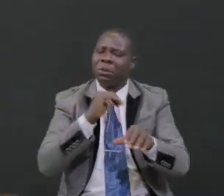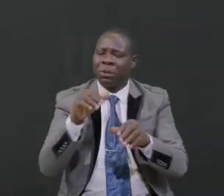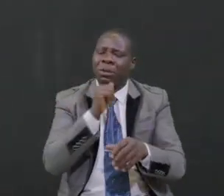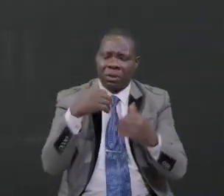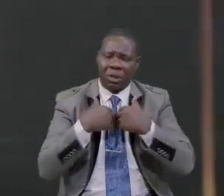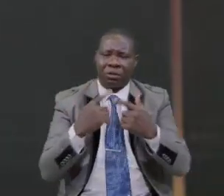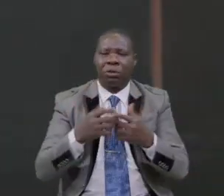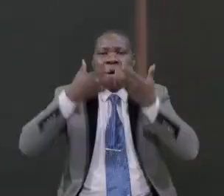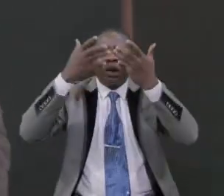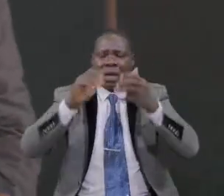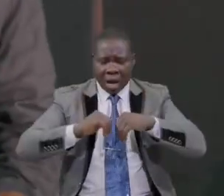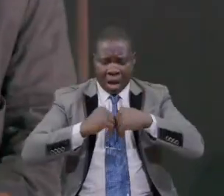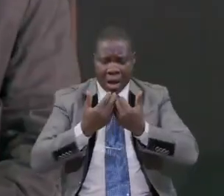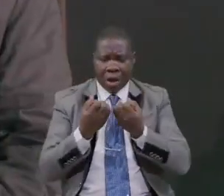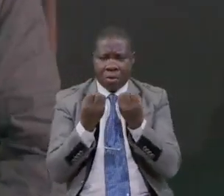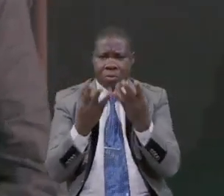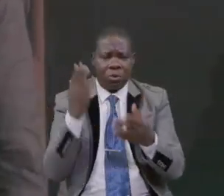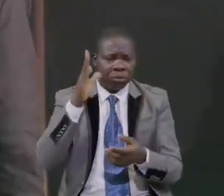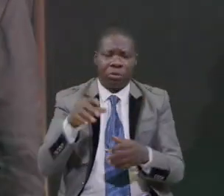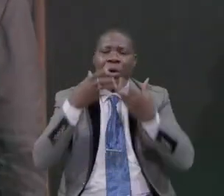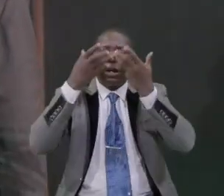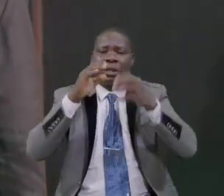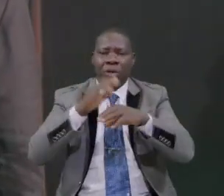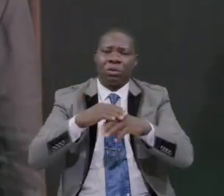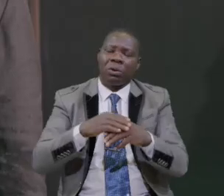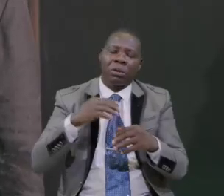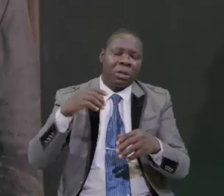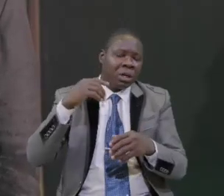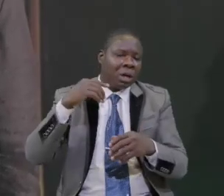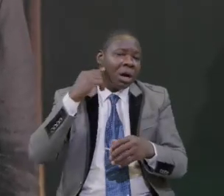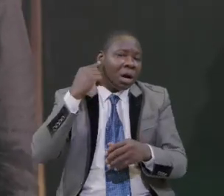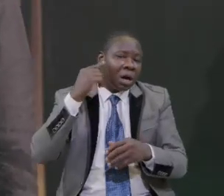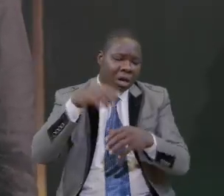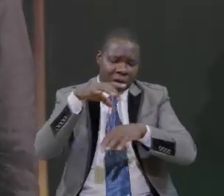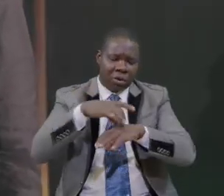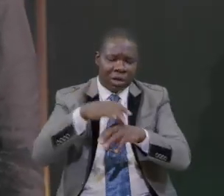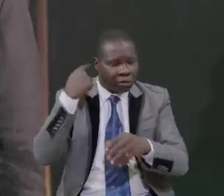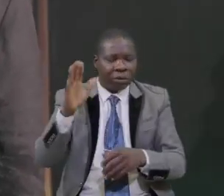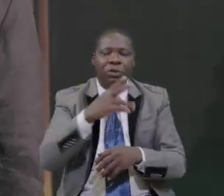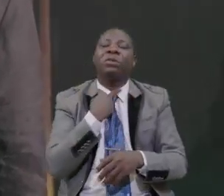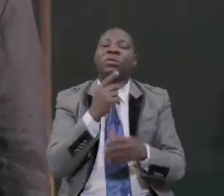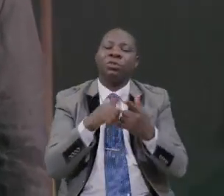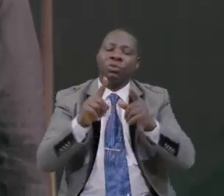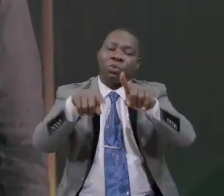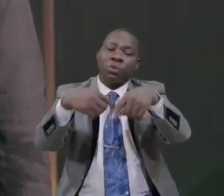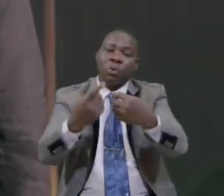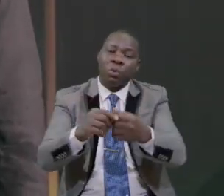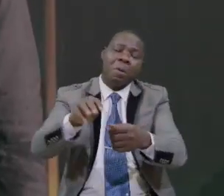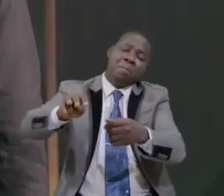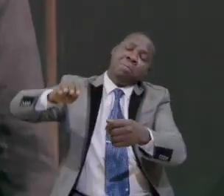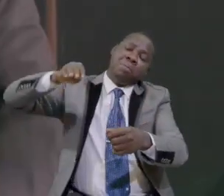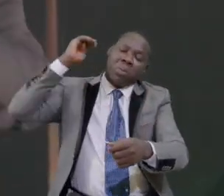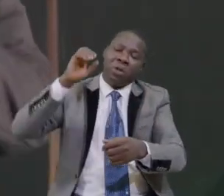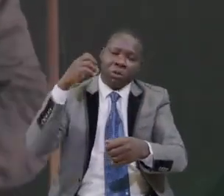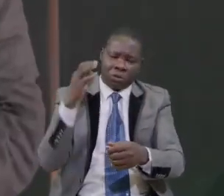shout on earth for your voice to reach millions of miles to get to the